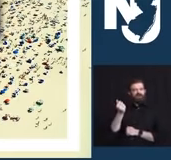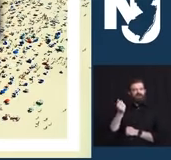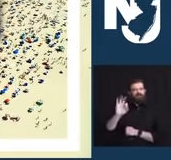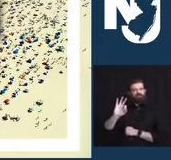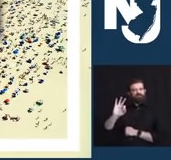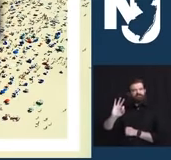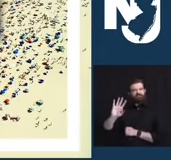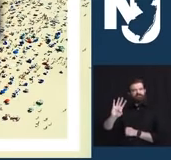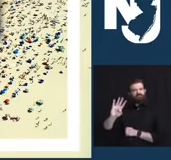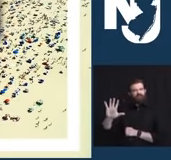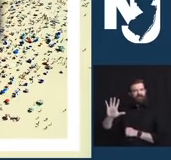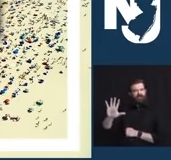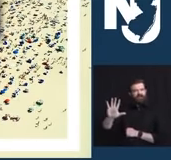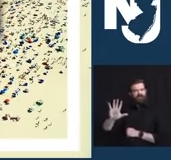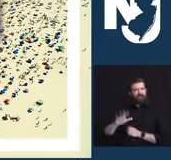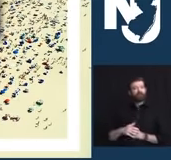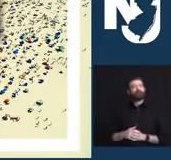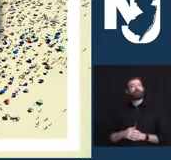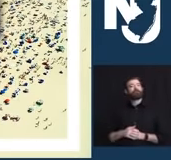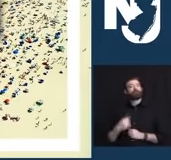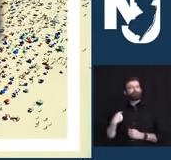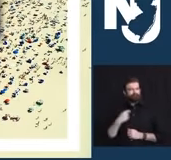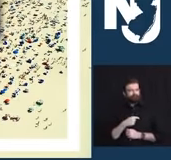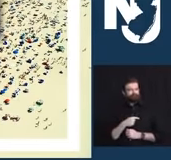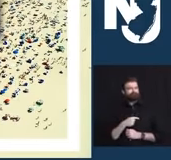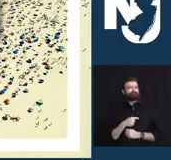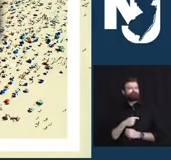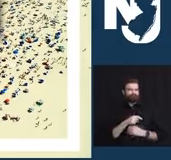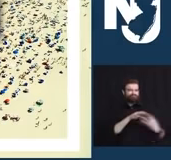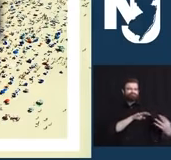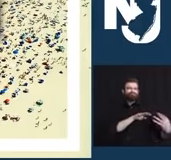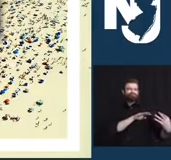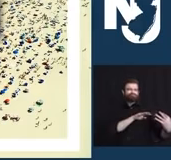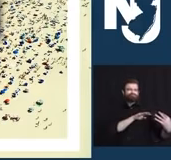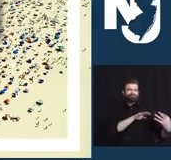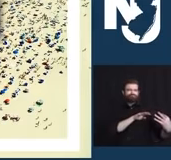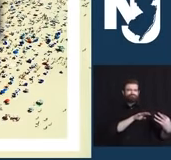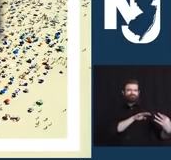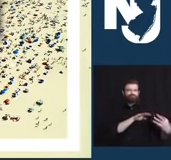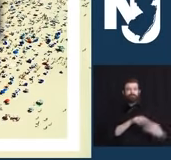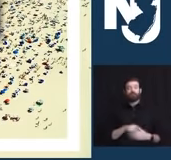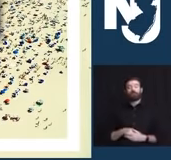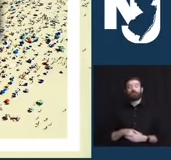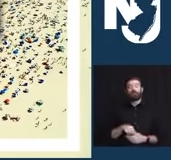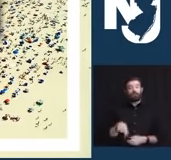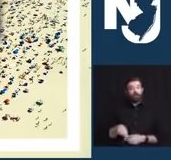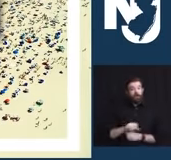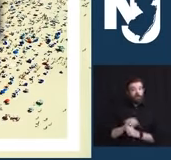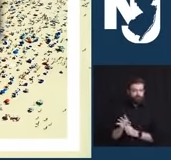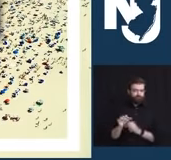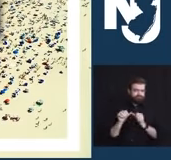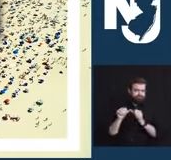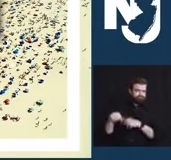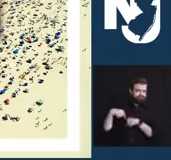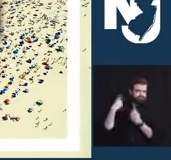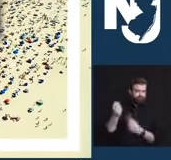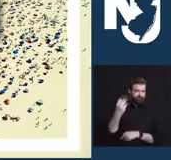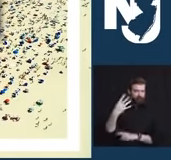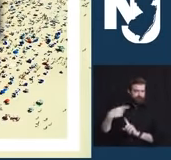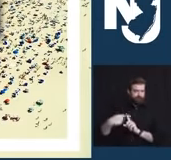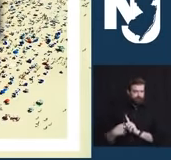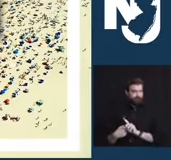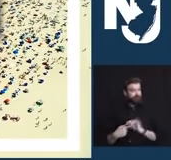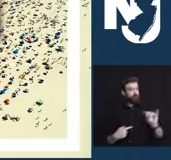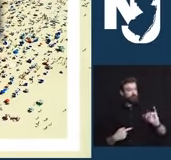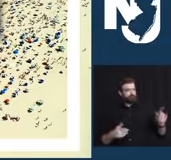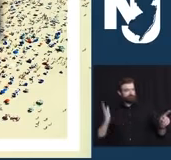We have been at war for the past 14 months with this virus. And just as in that